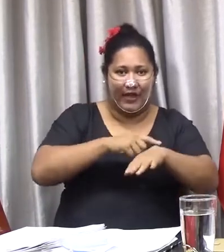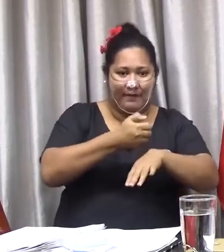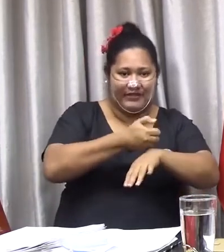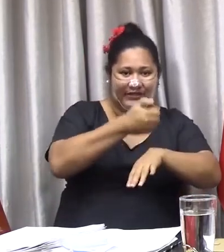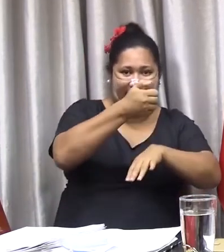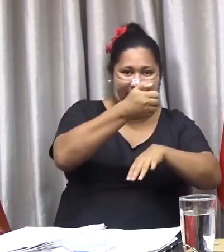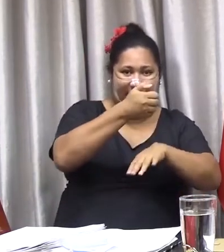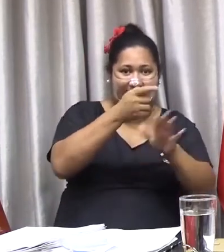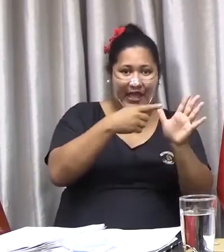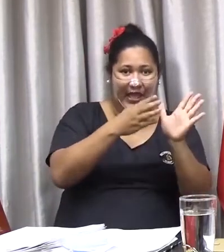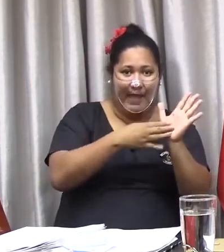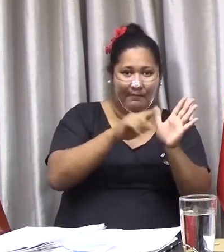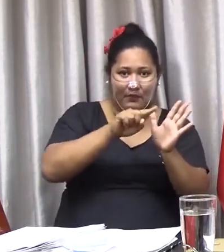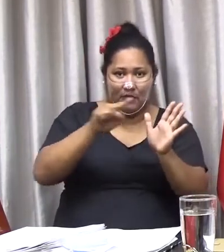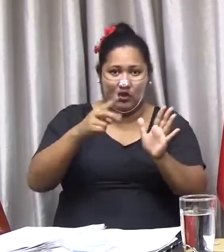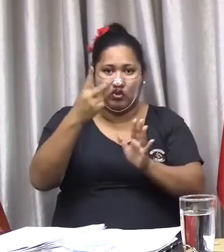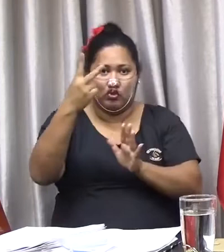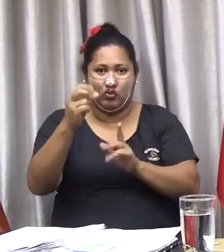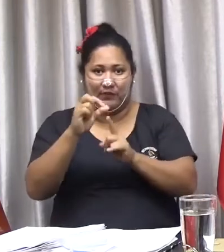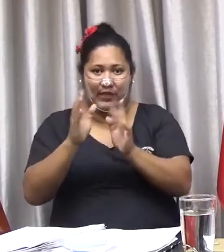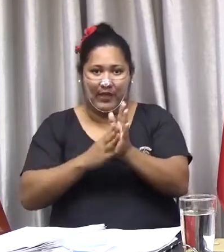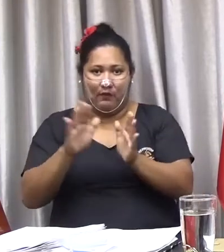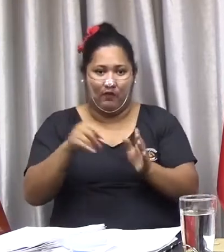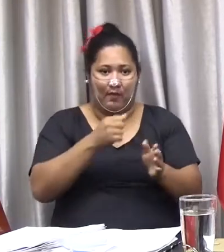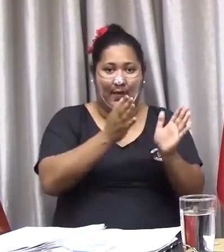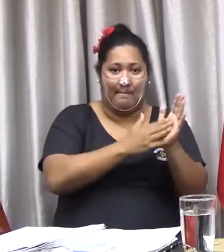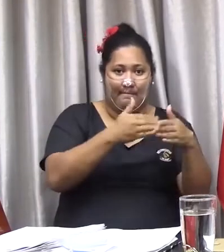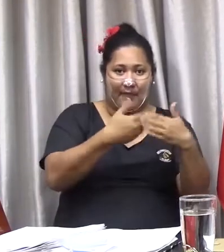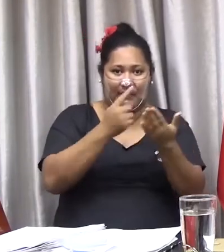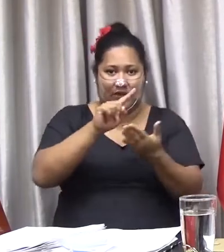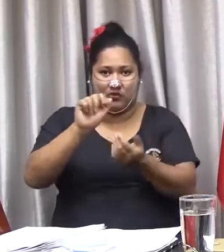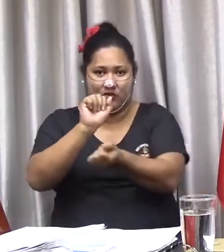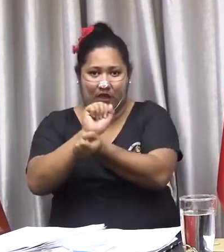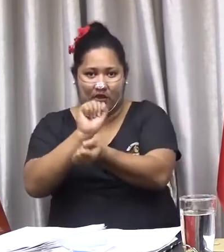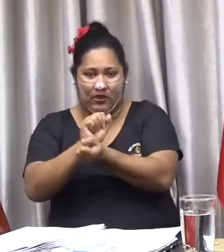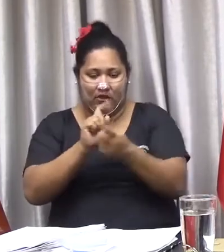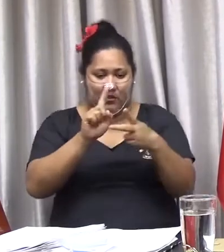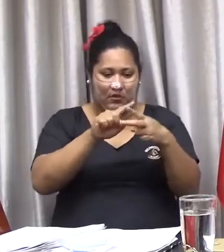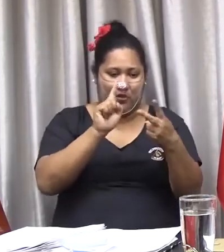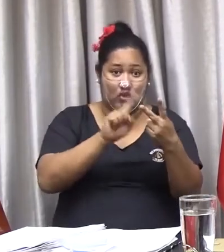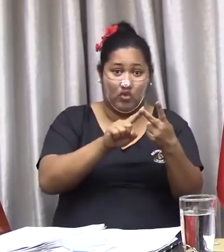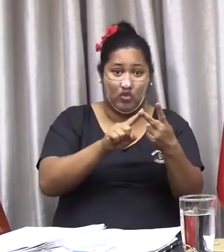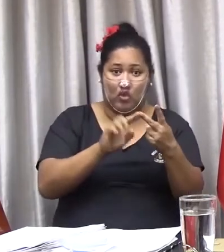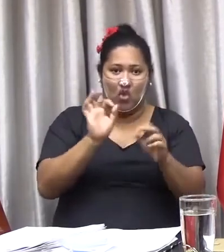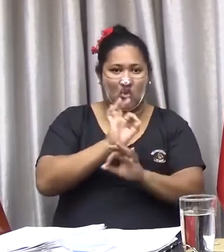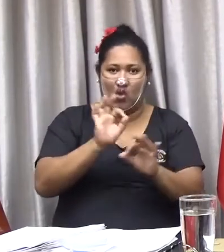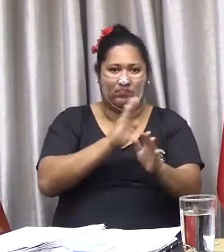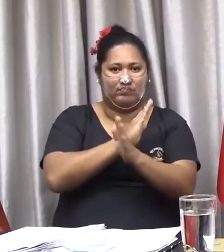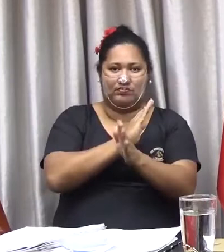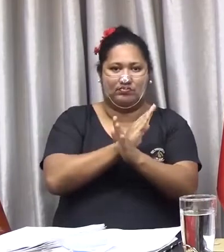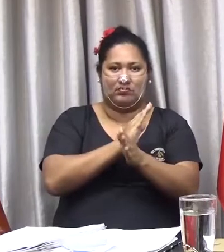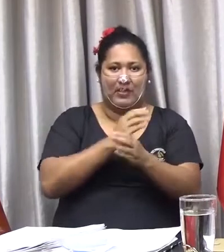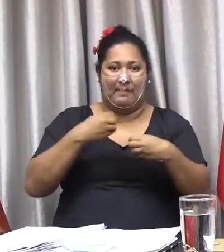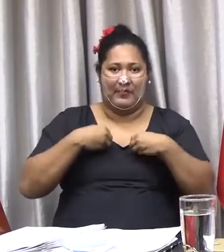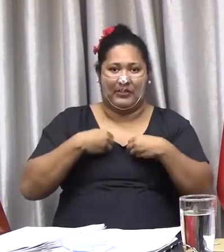to 2 p.m. from Monday to Saturday. 2, no businesses or shops to open